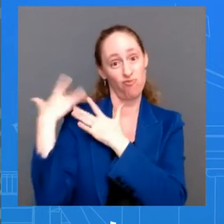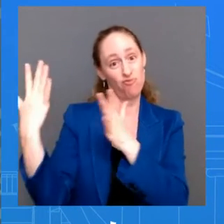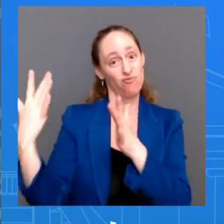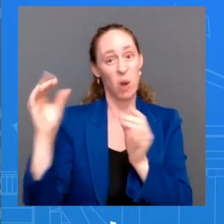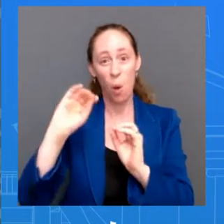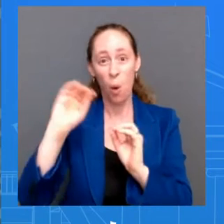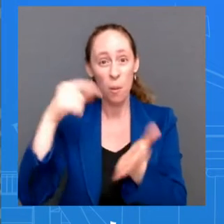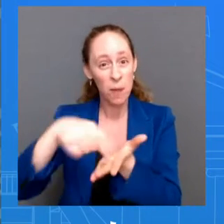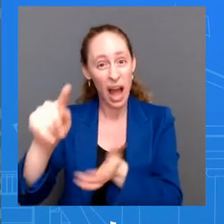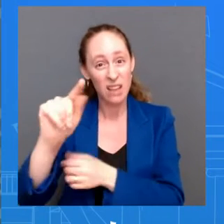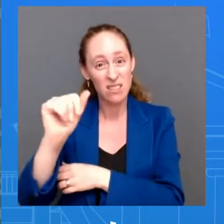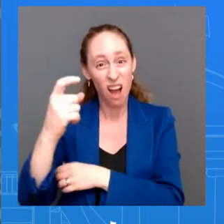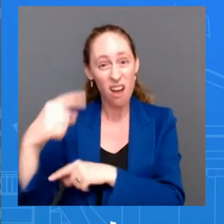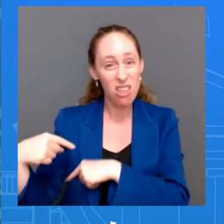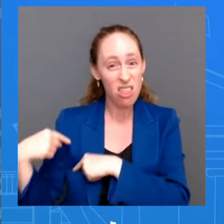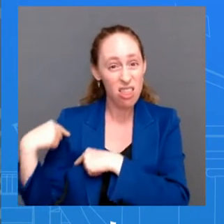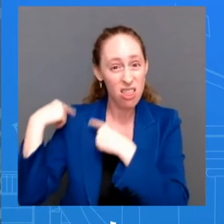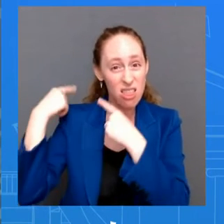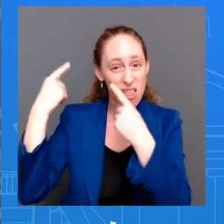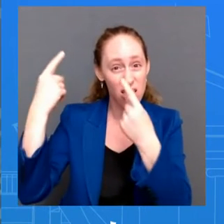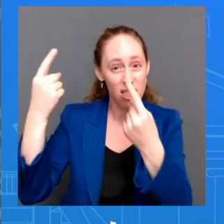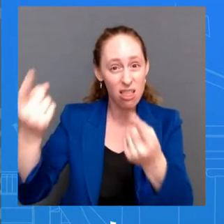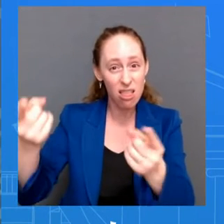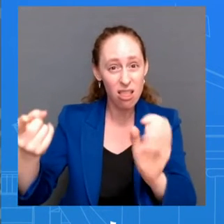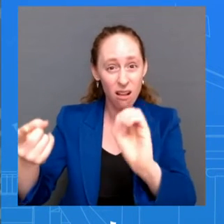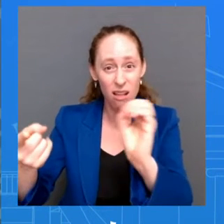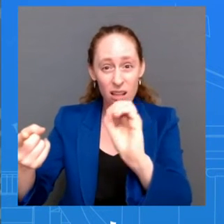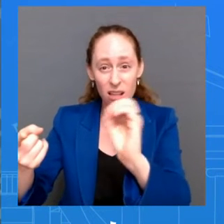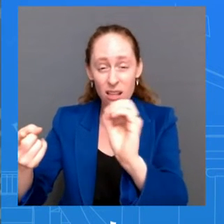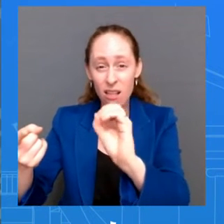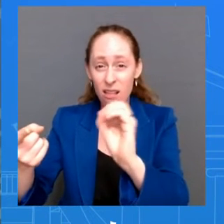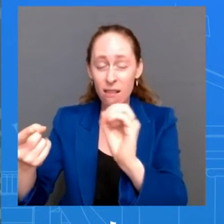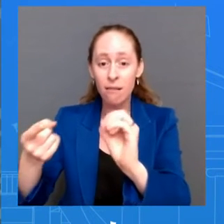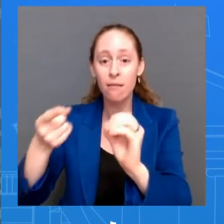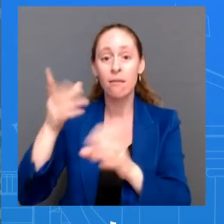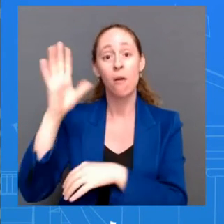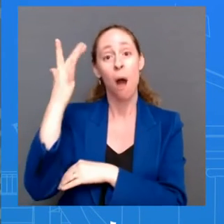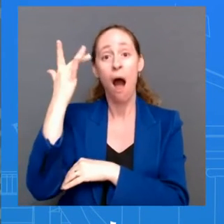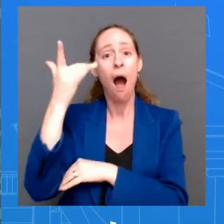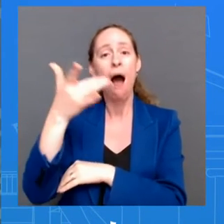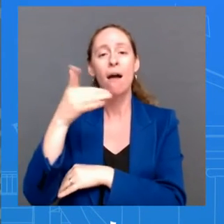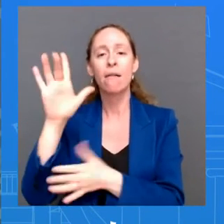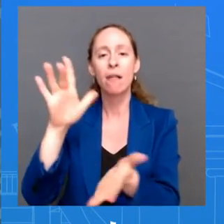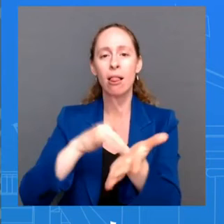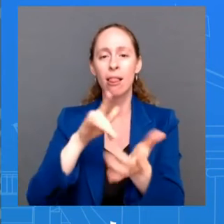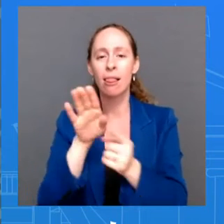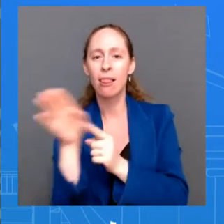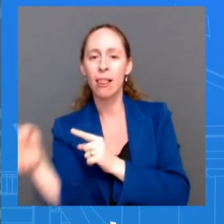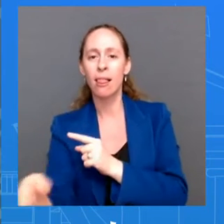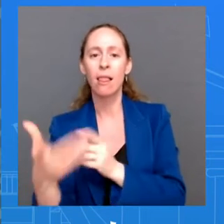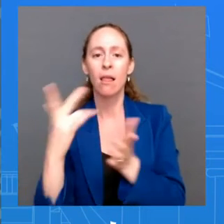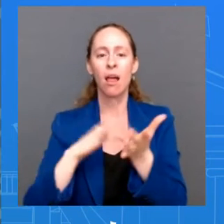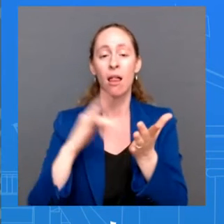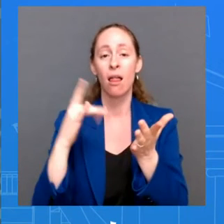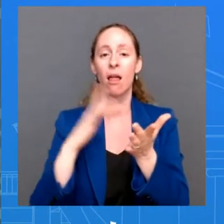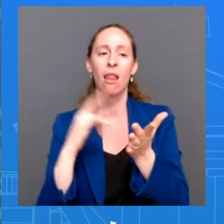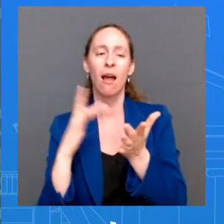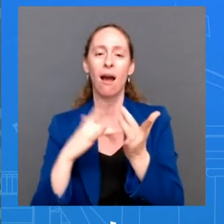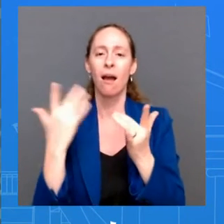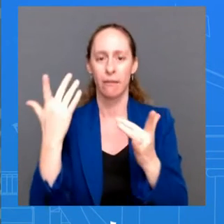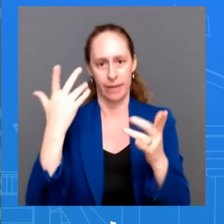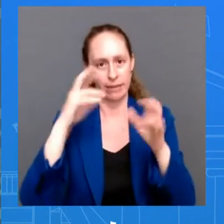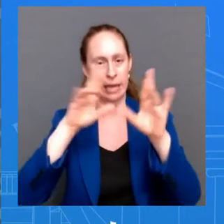multi-billion dollar international companies to pay $0 in taxes, or a hedge fund manager to pay considerably less